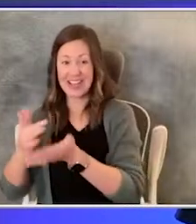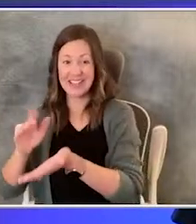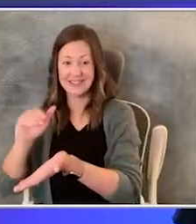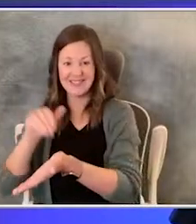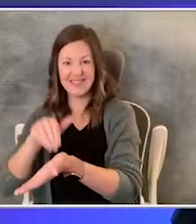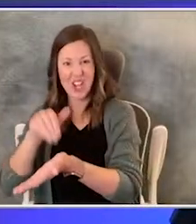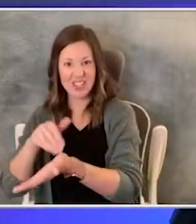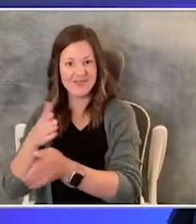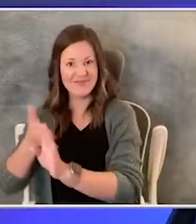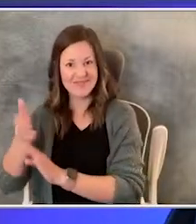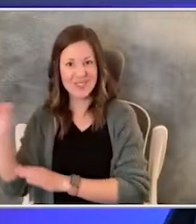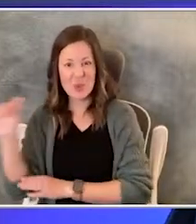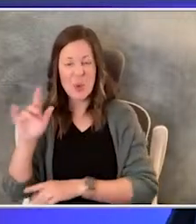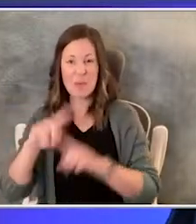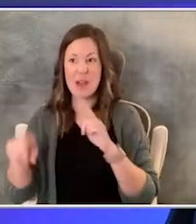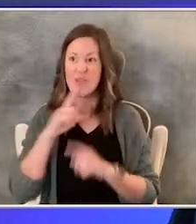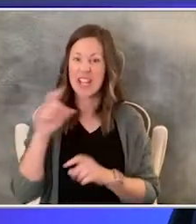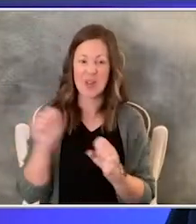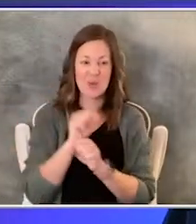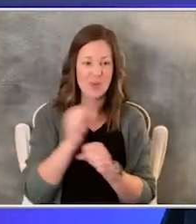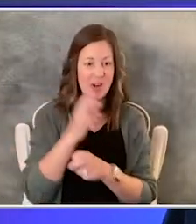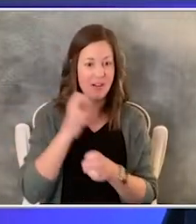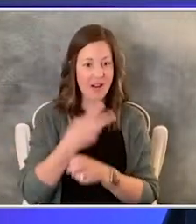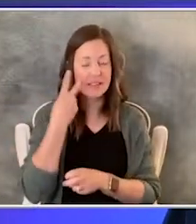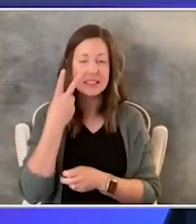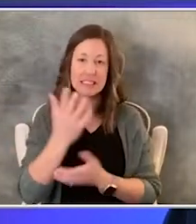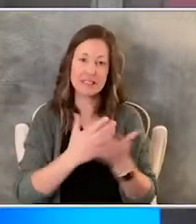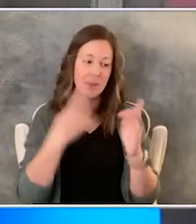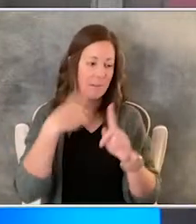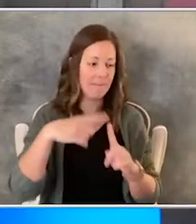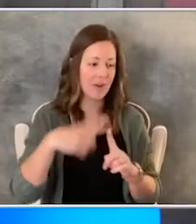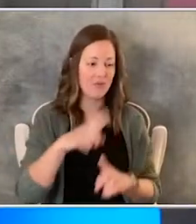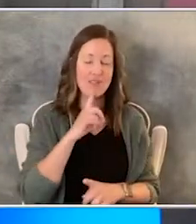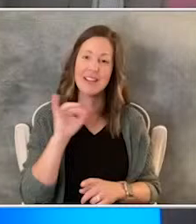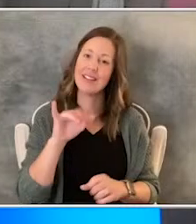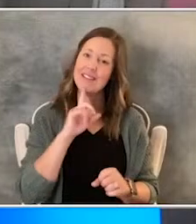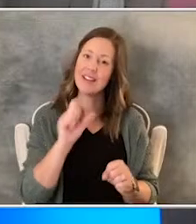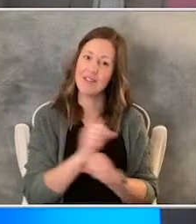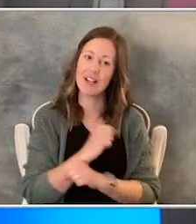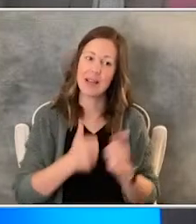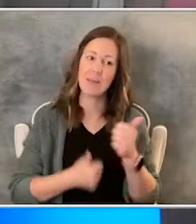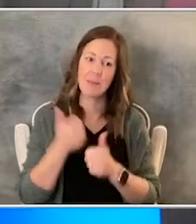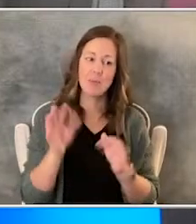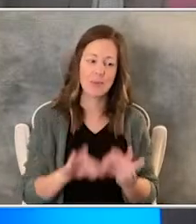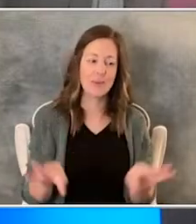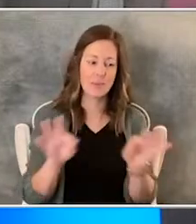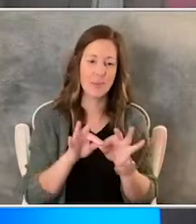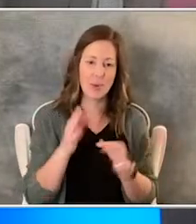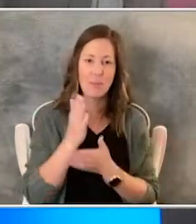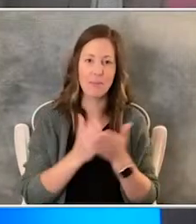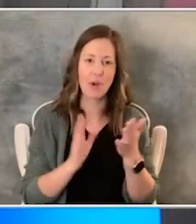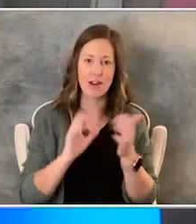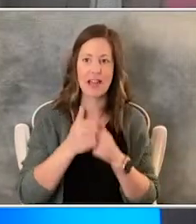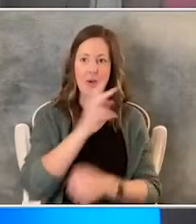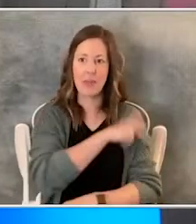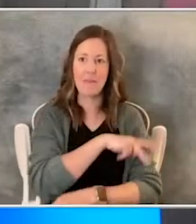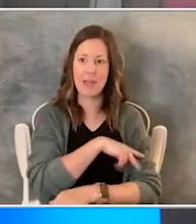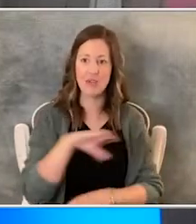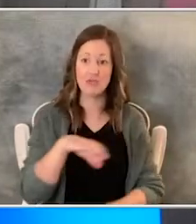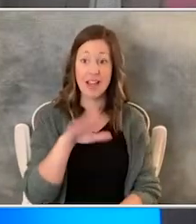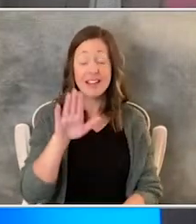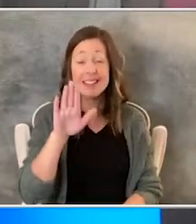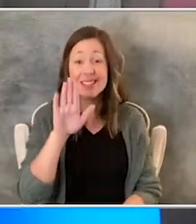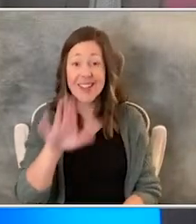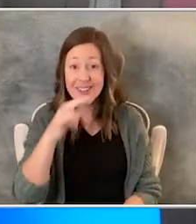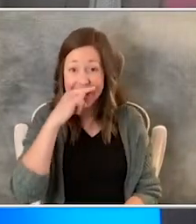family picnic. If anything goes down, you want the Spady family there. We have a lot of questions coming in already, and